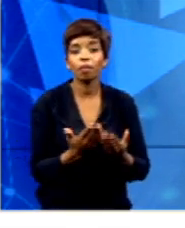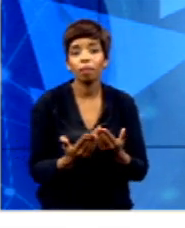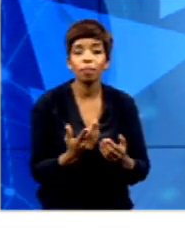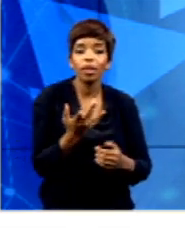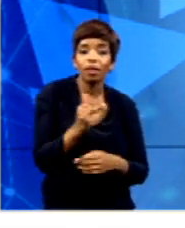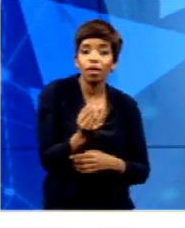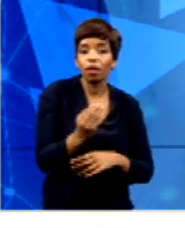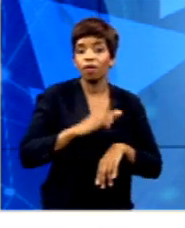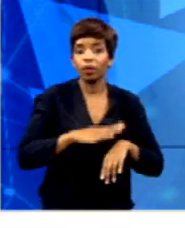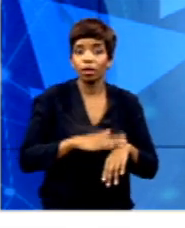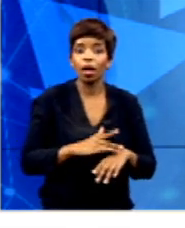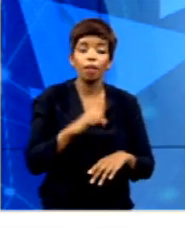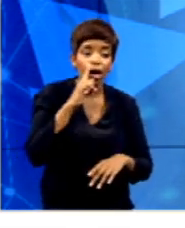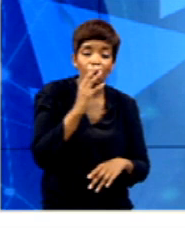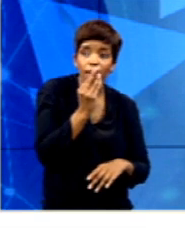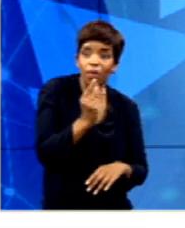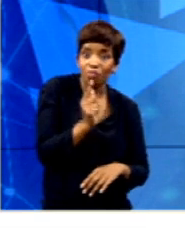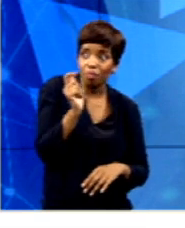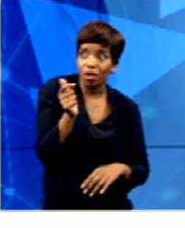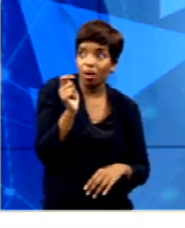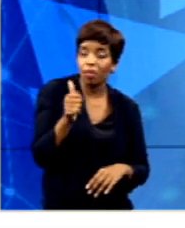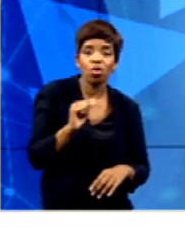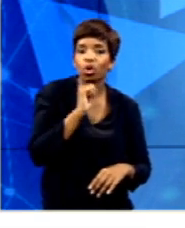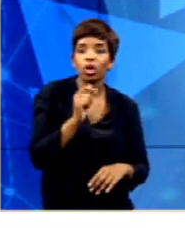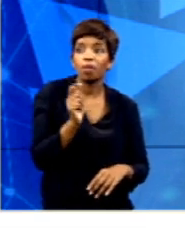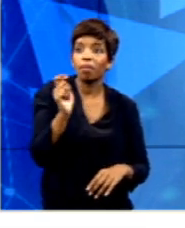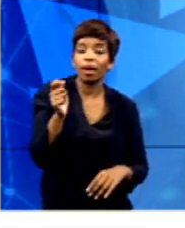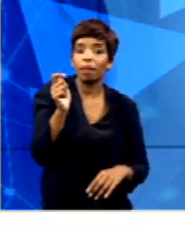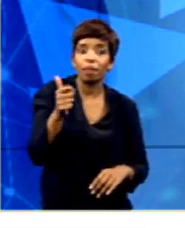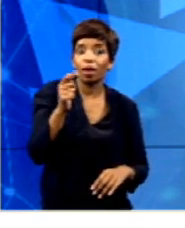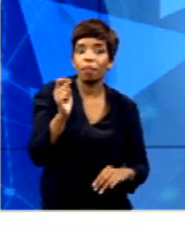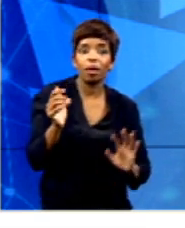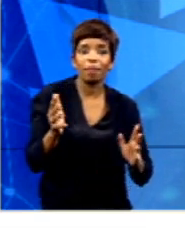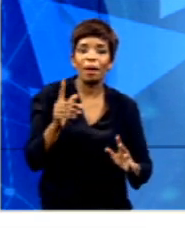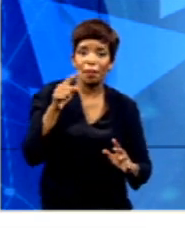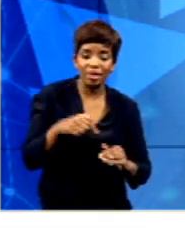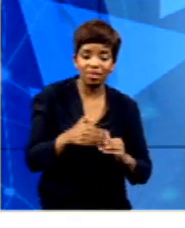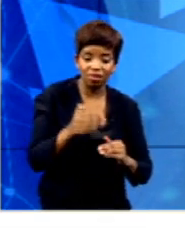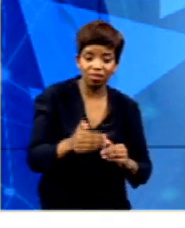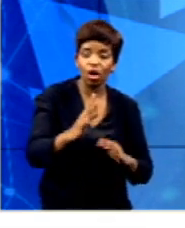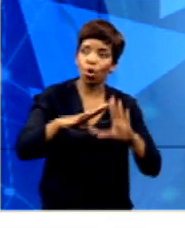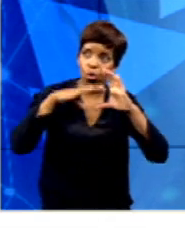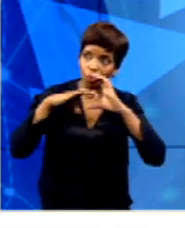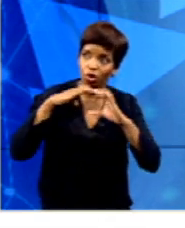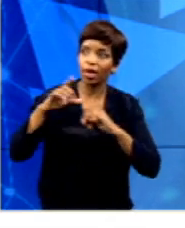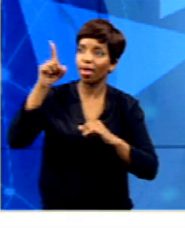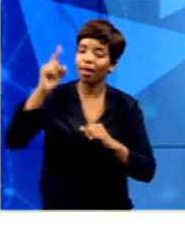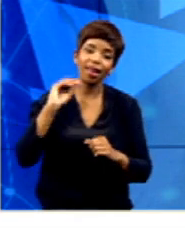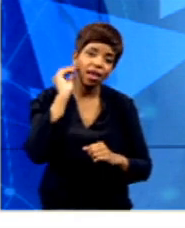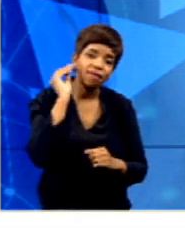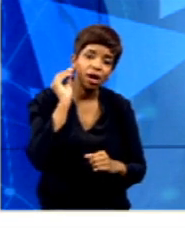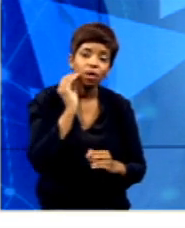time. Don't just not pay the premium. Be in communication with your insurer. Find out what can be done in order